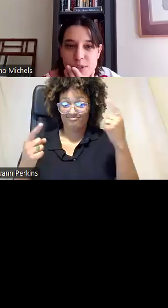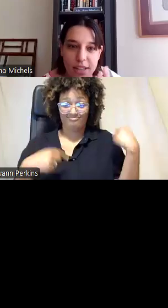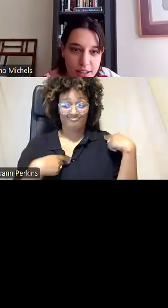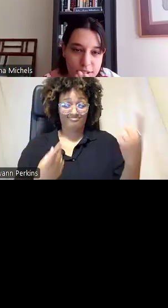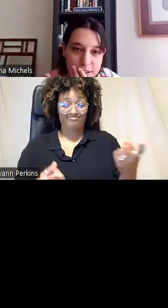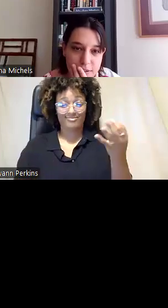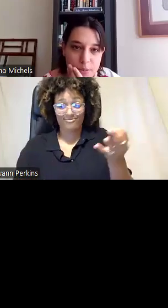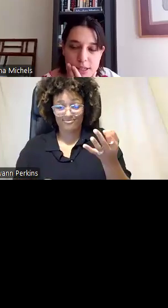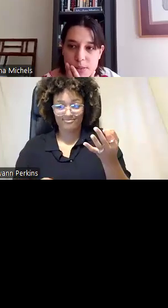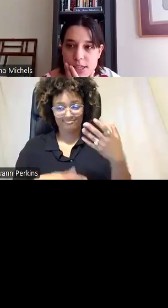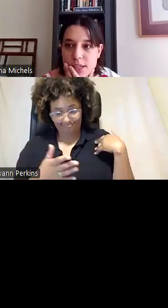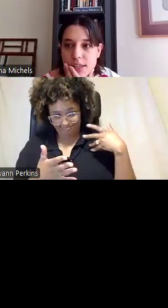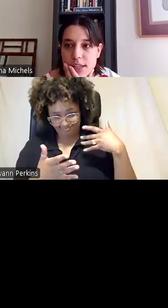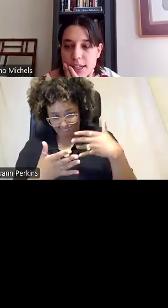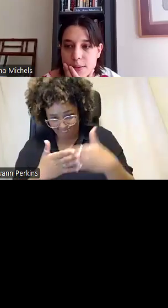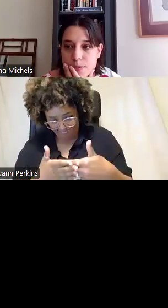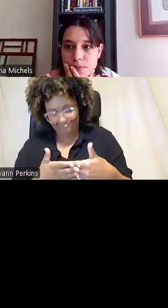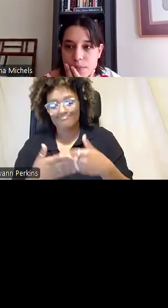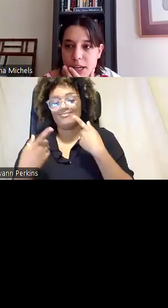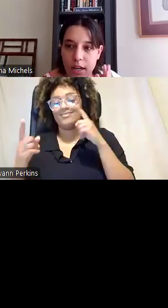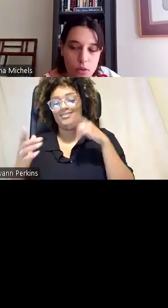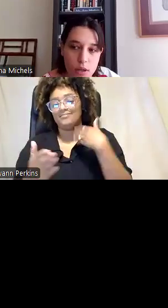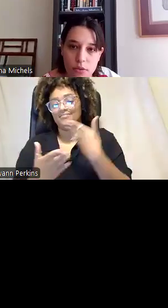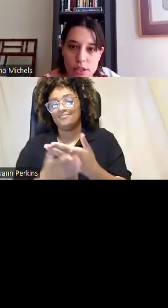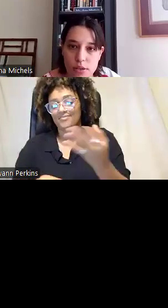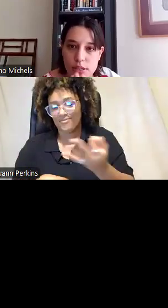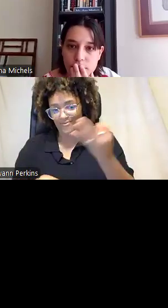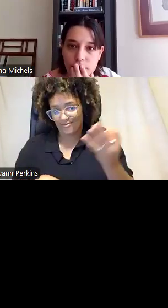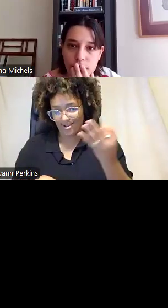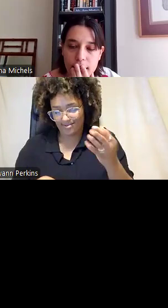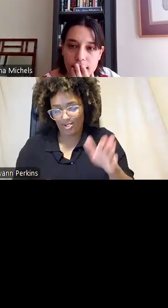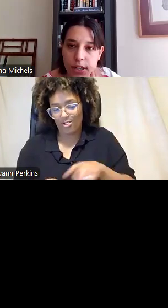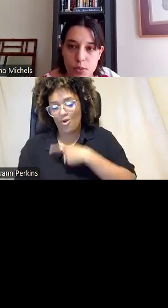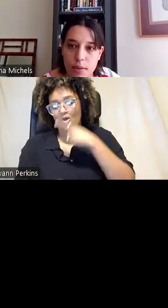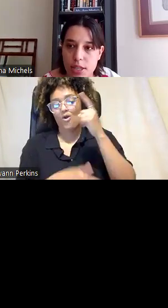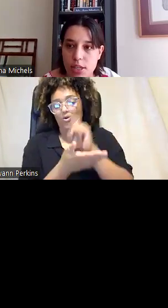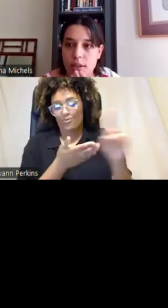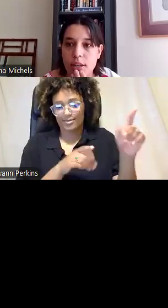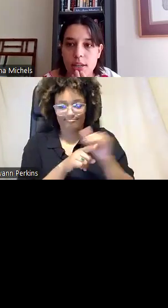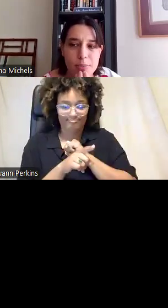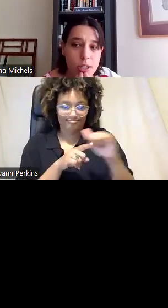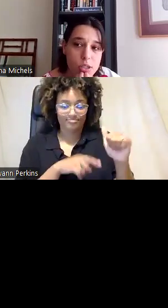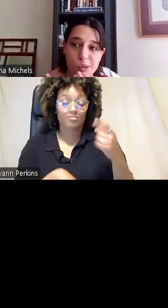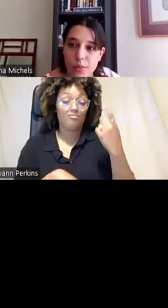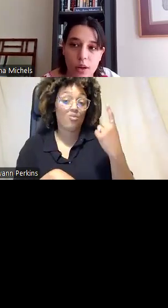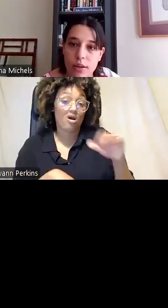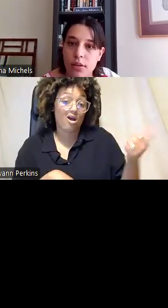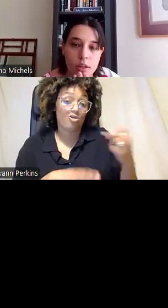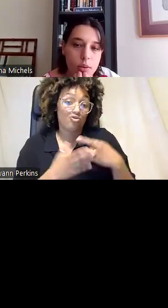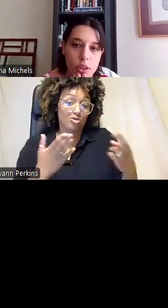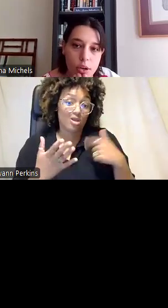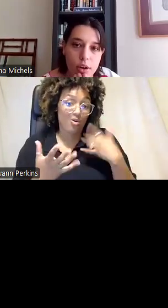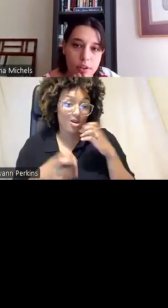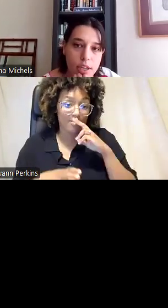trainings, so thank you for the participation. But another wonderful resource that I do want to mention is Maryland